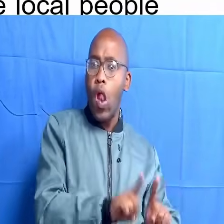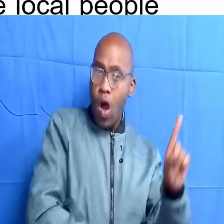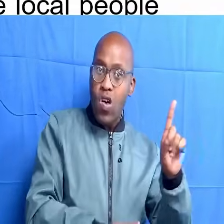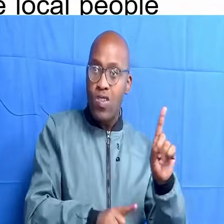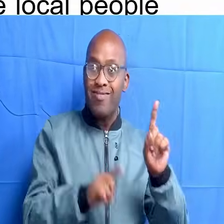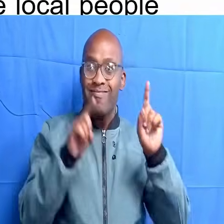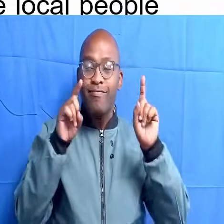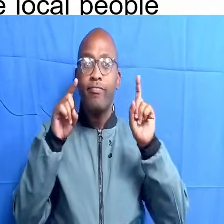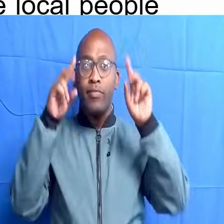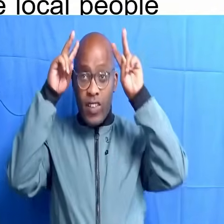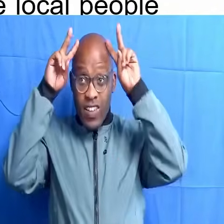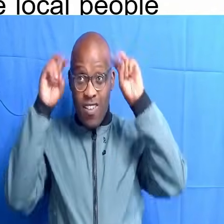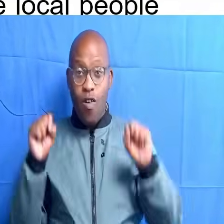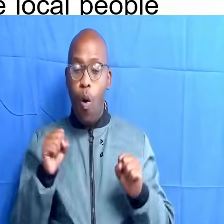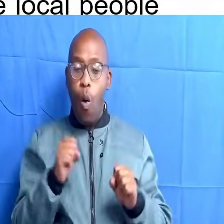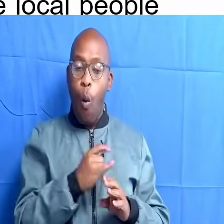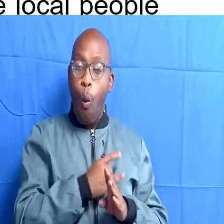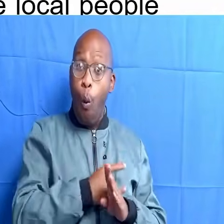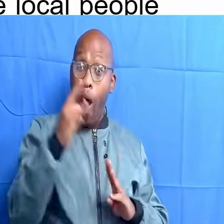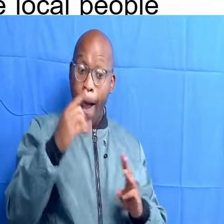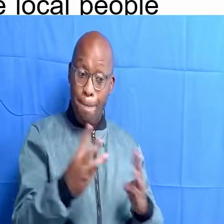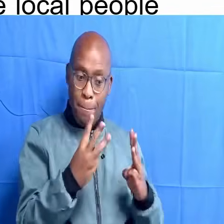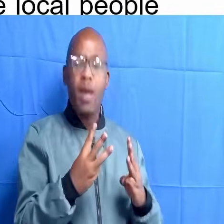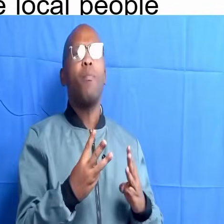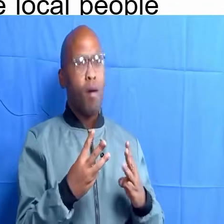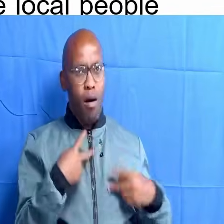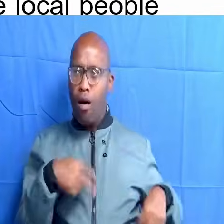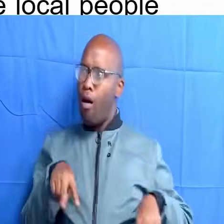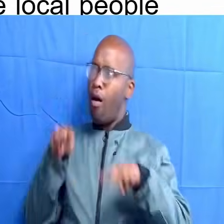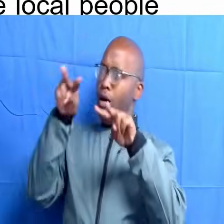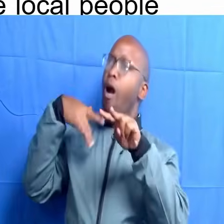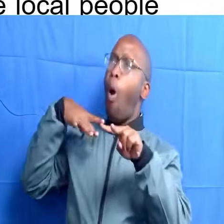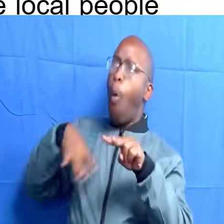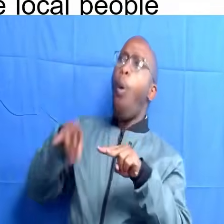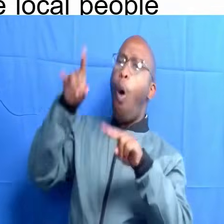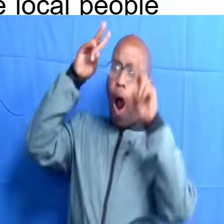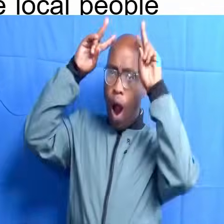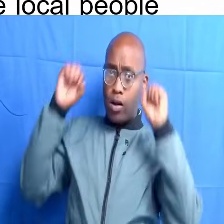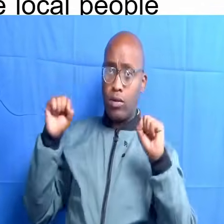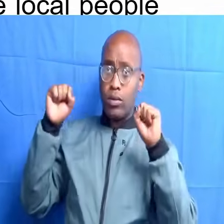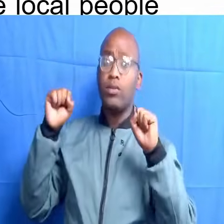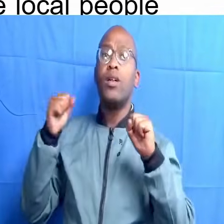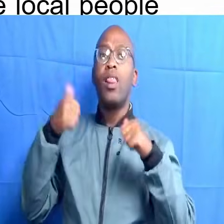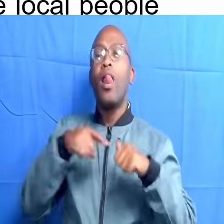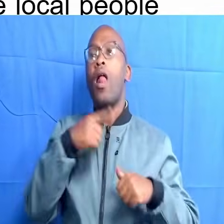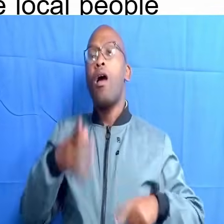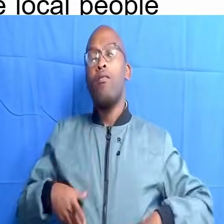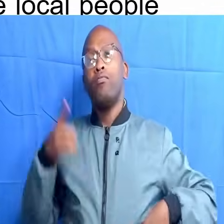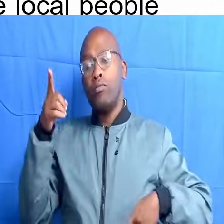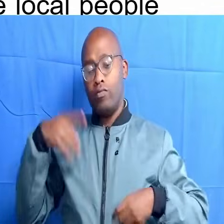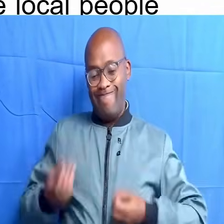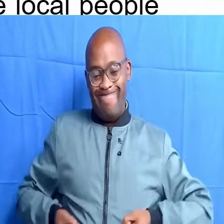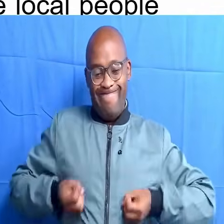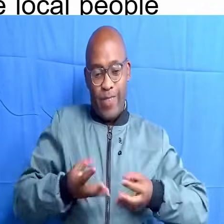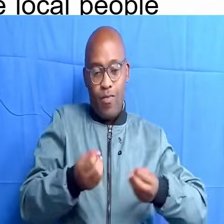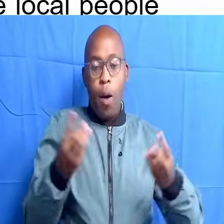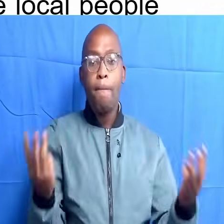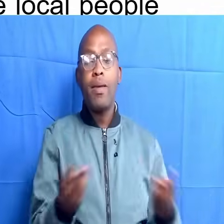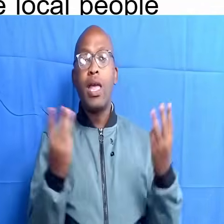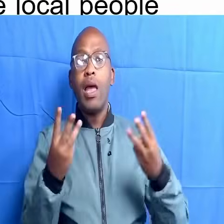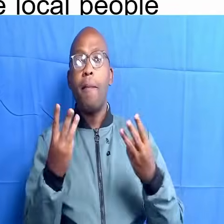the support of the local people because they gave land to the peasants and provided